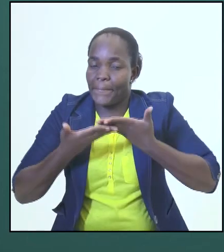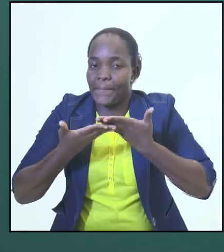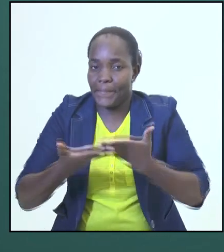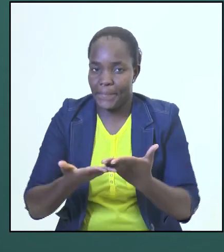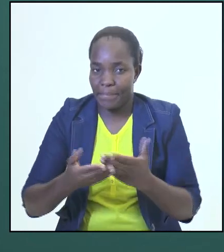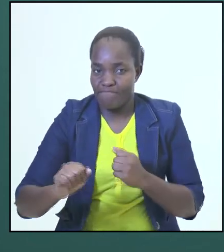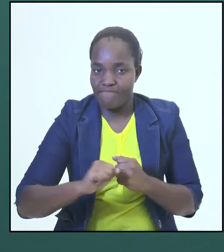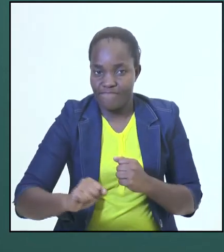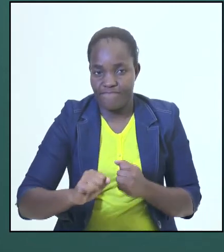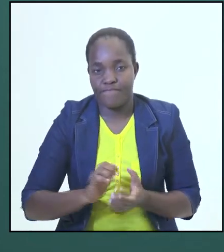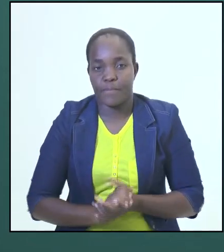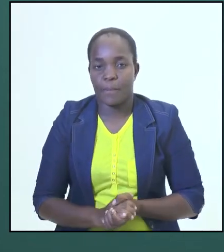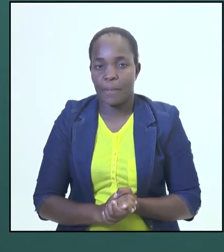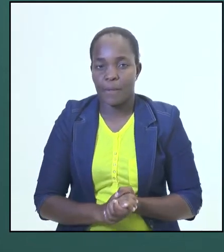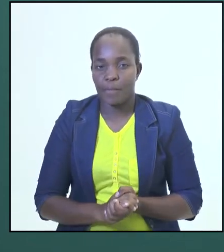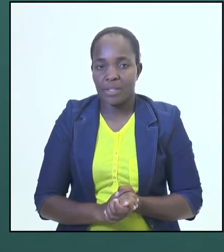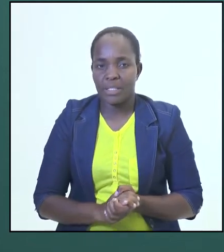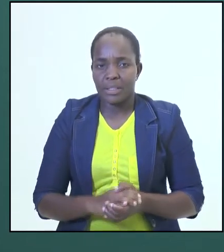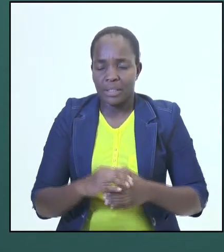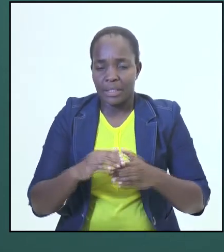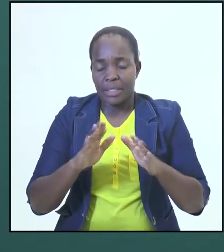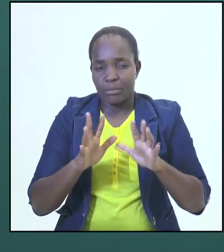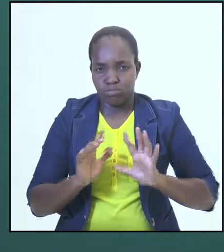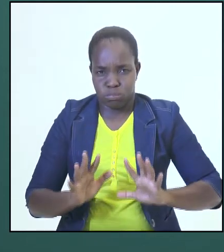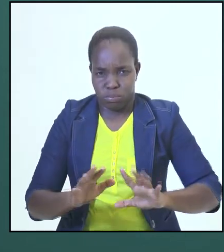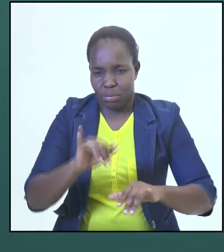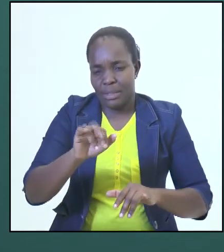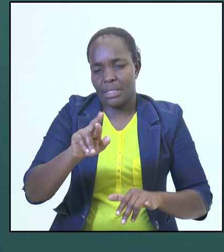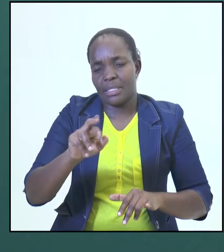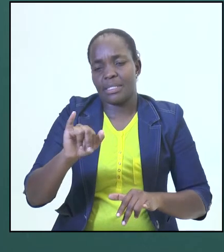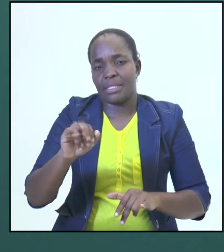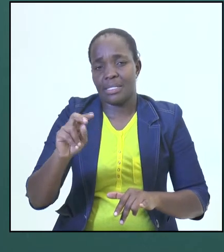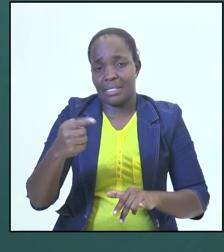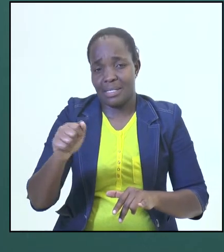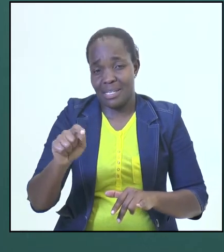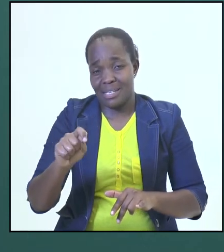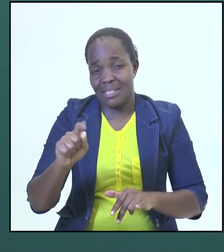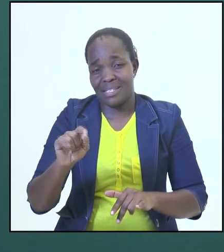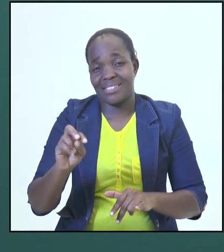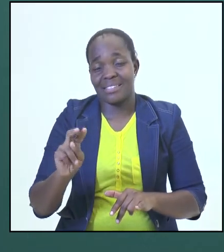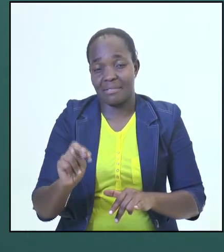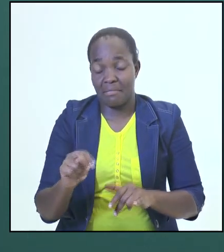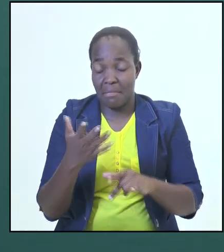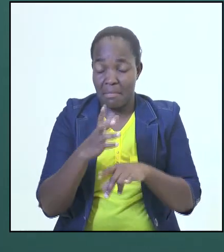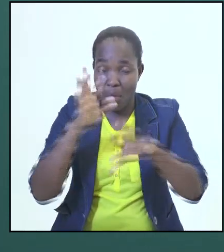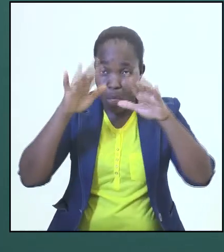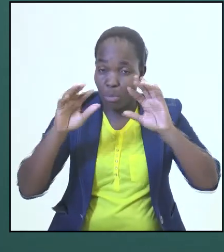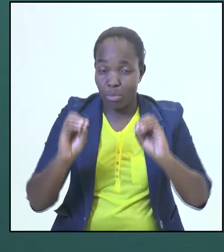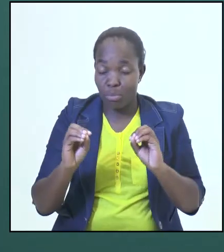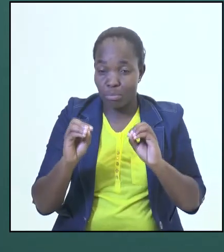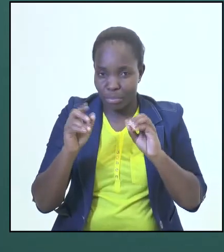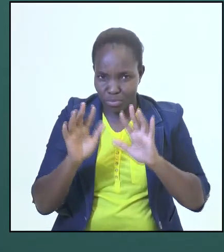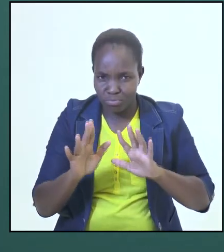soil. And irrigation, as this provides water to plants during low rainfall and in